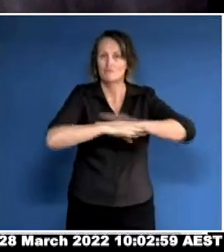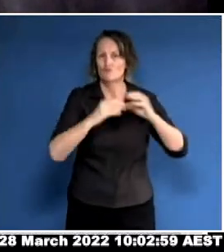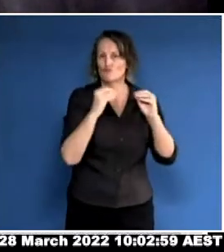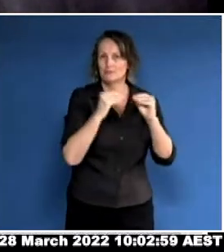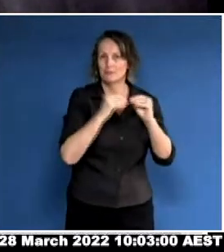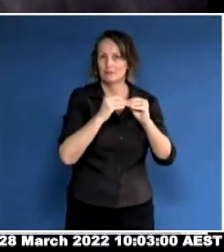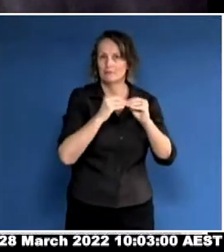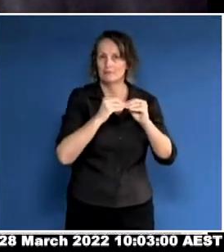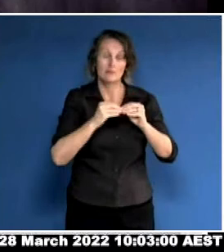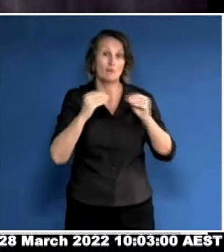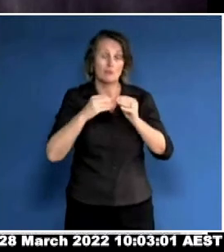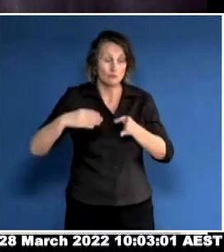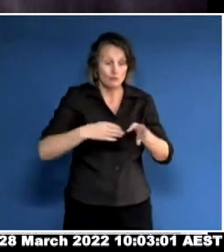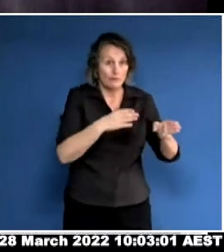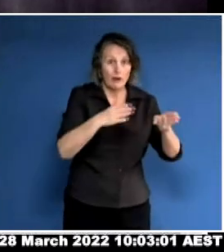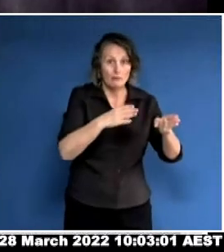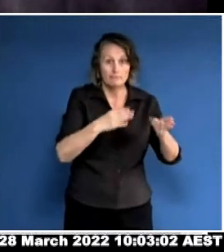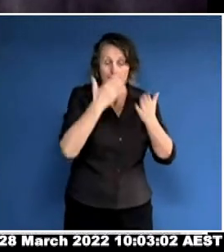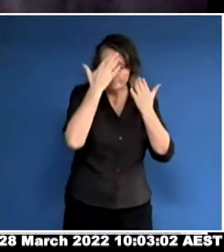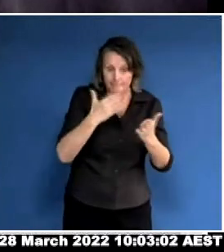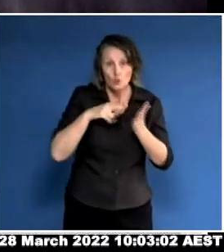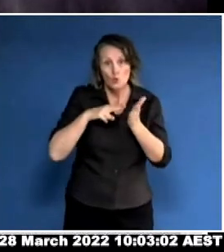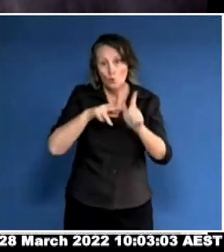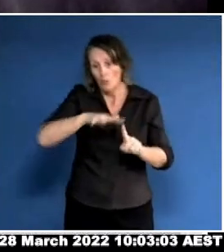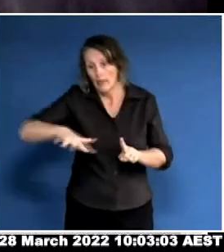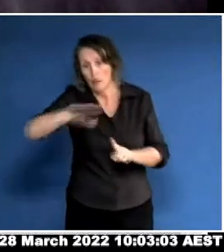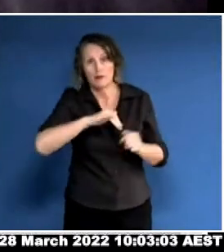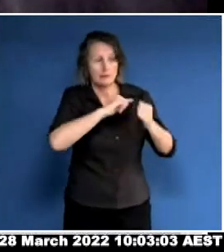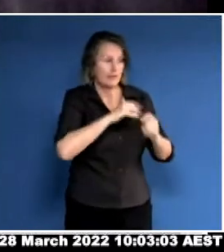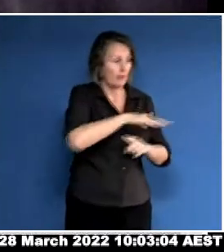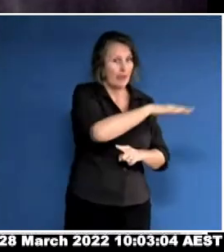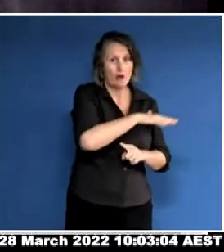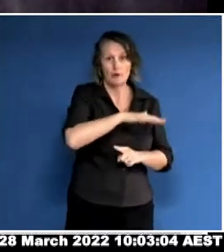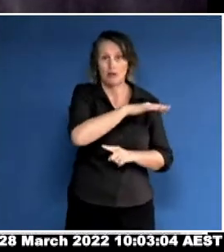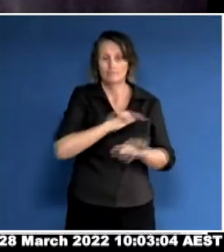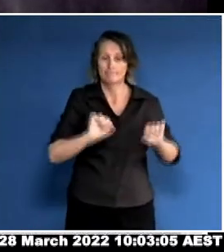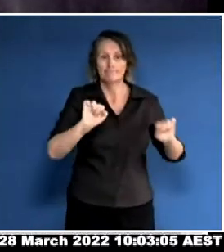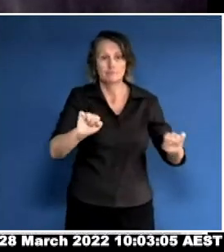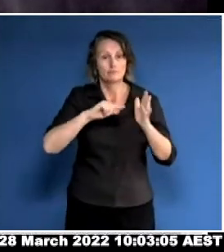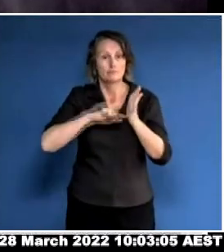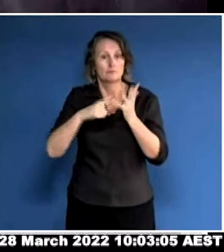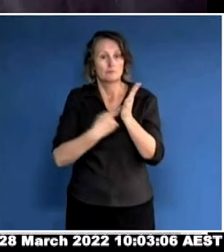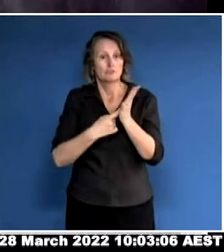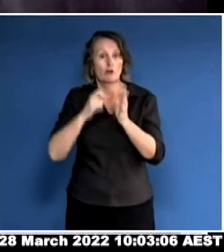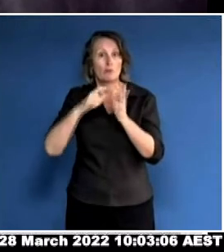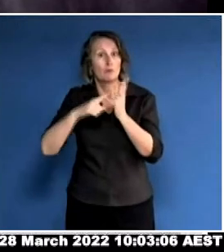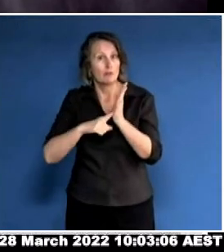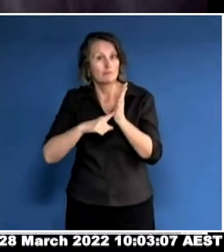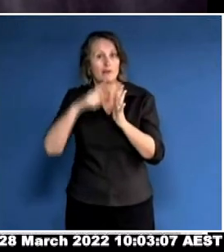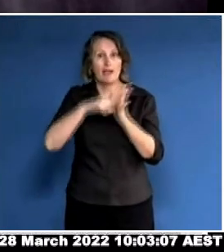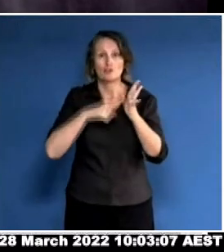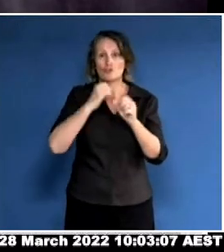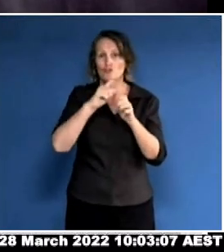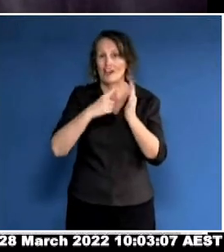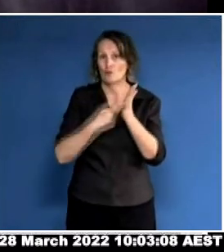of the Brisbane River as the home of both the Turrbal and Jagera nations, whose land is now where the city of